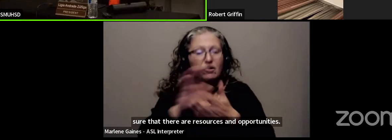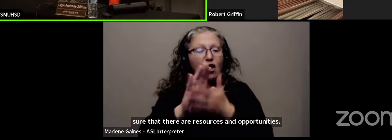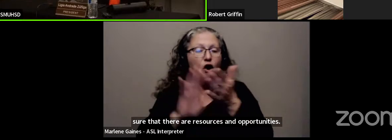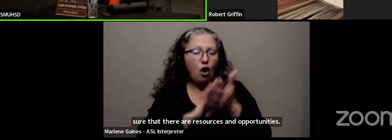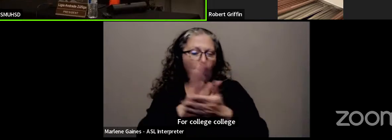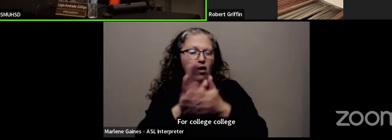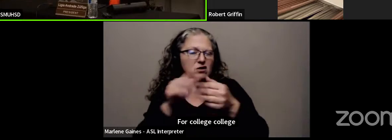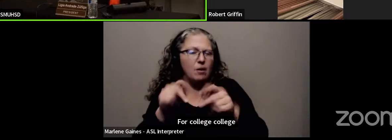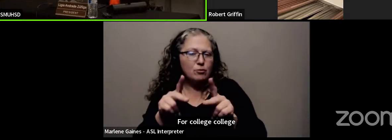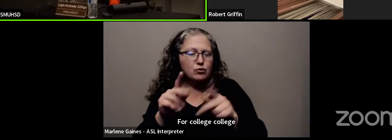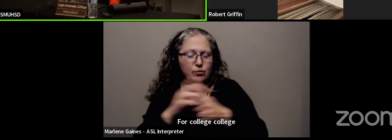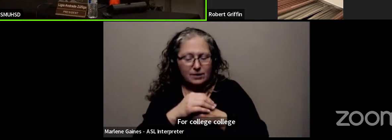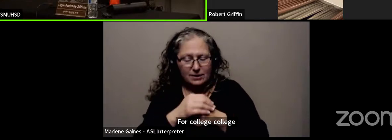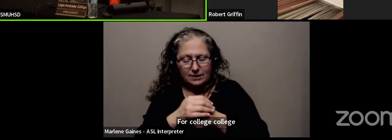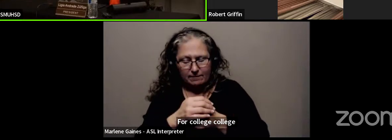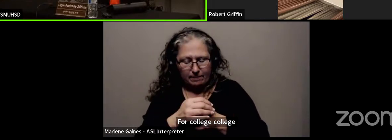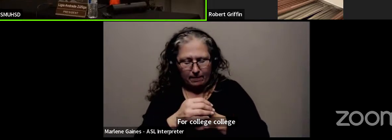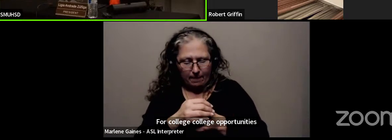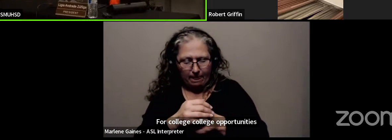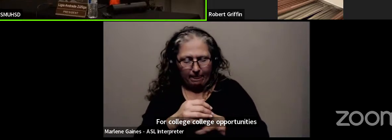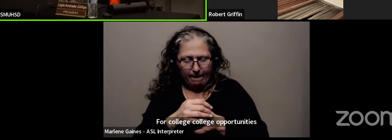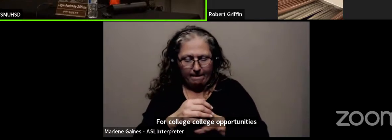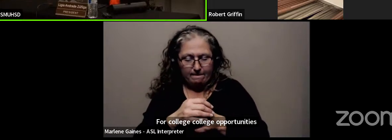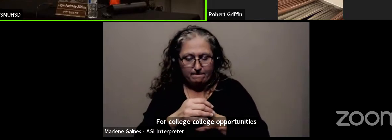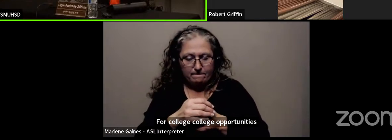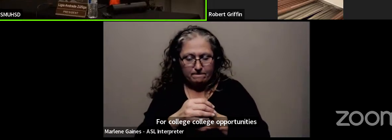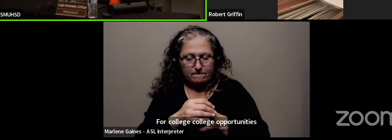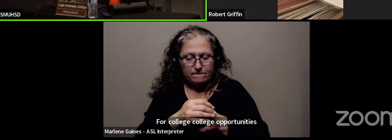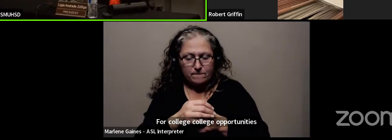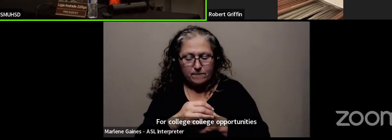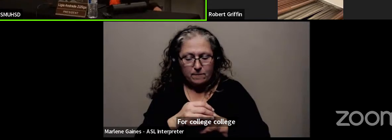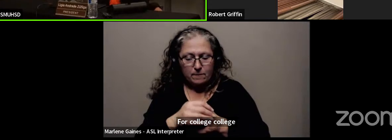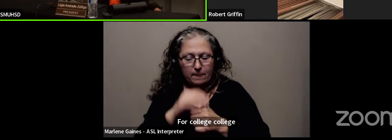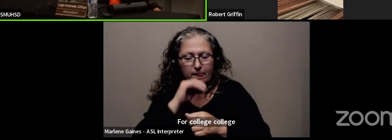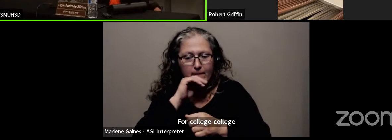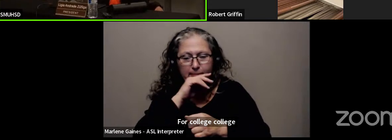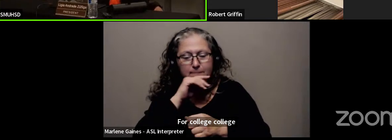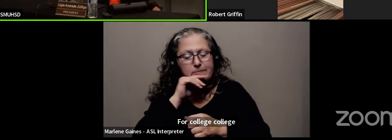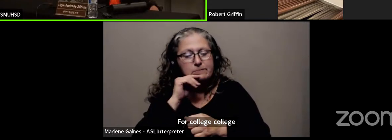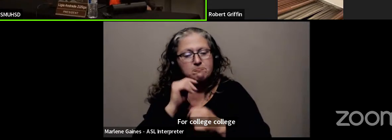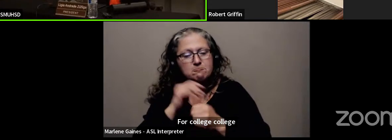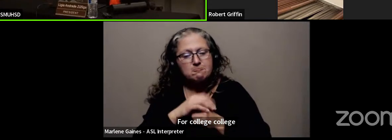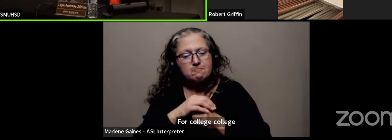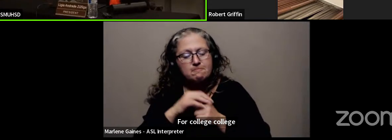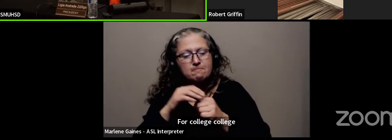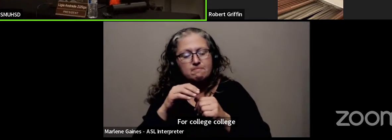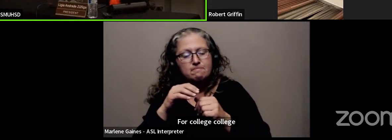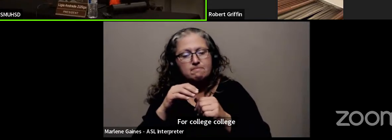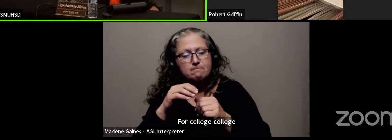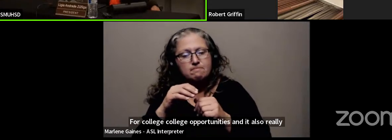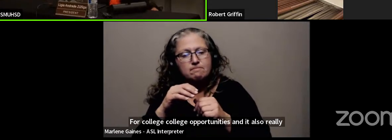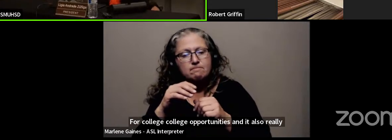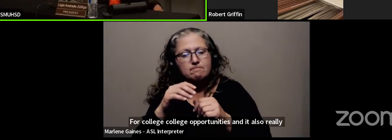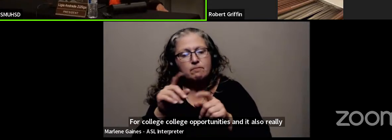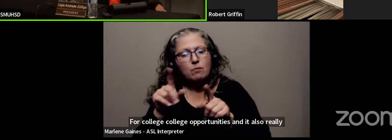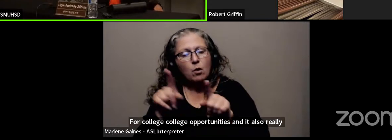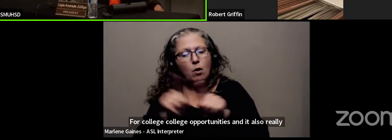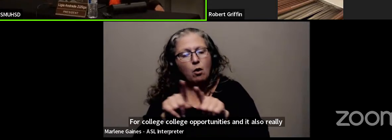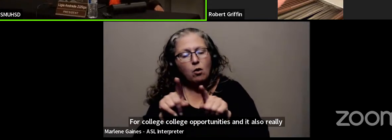opportunities. And it also really spoke to the discrepancies between